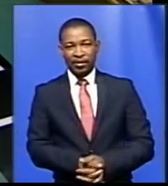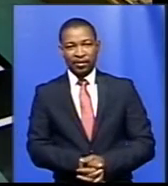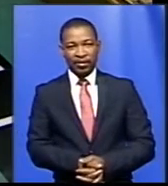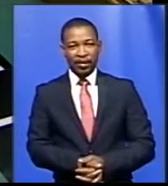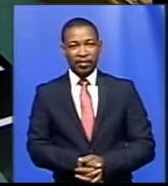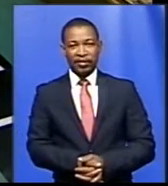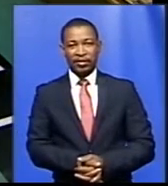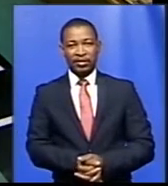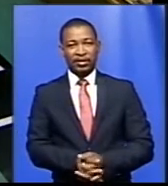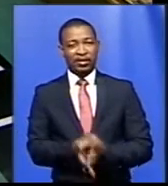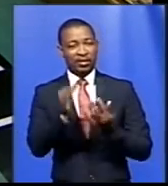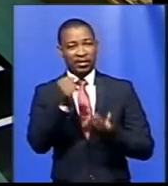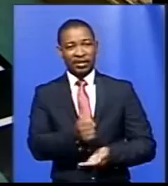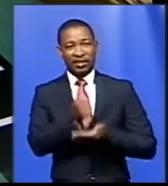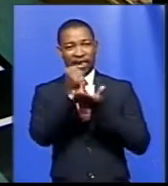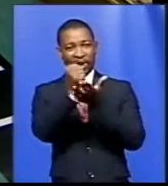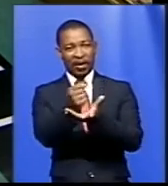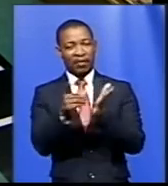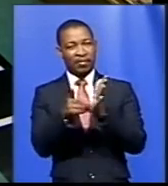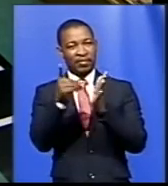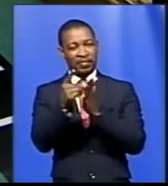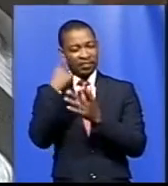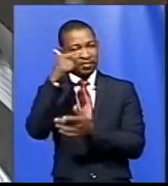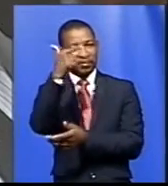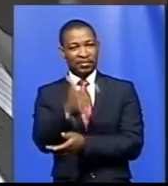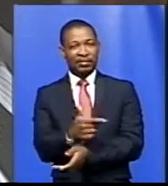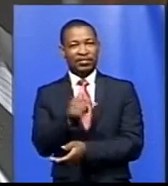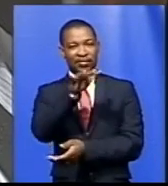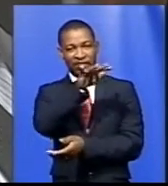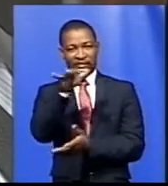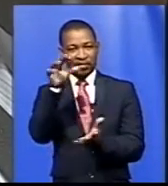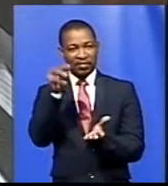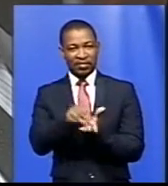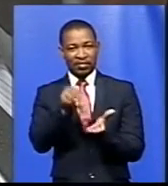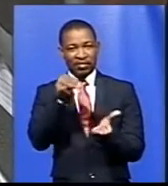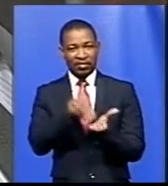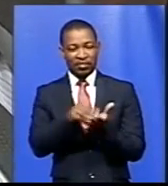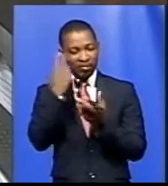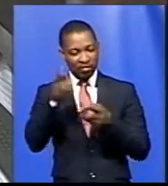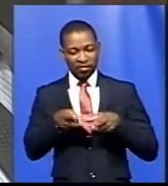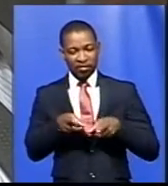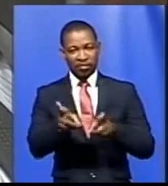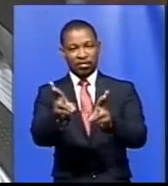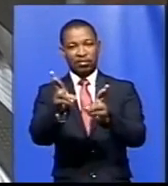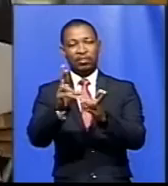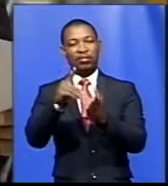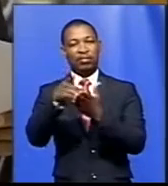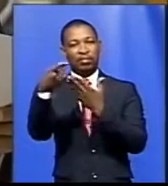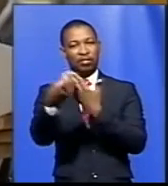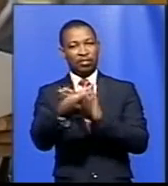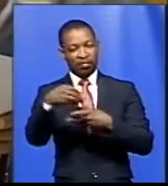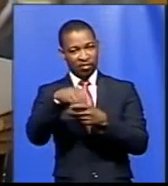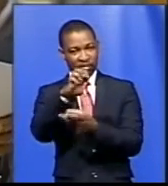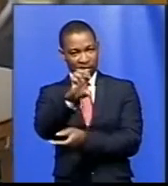The proposed budget includes an estimated amount of 250 million for road projects under the ESP